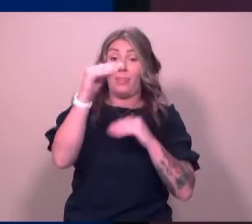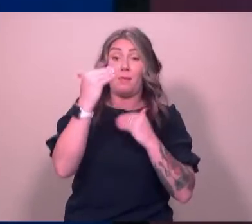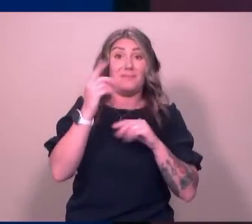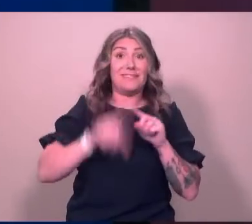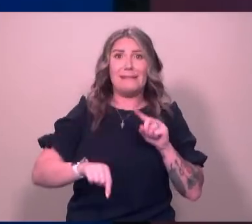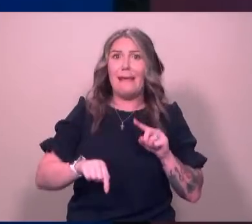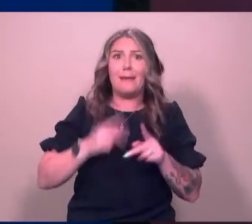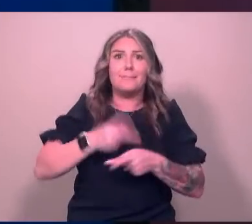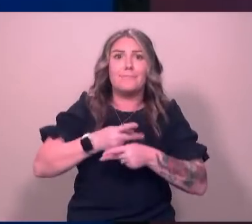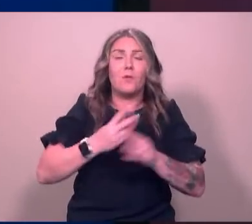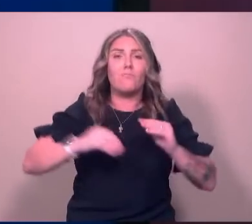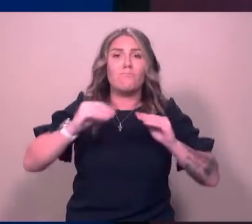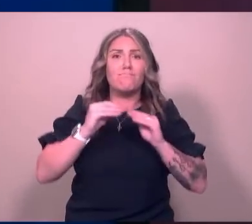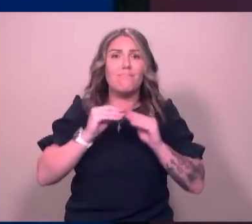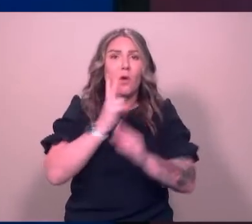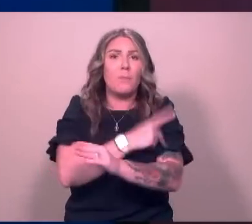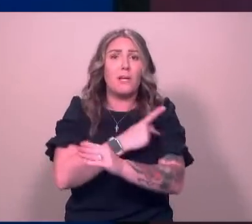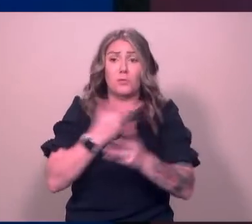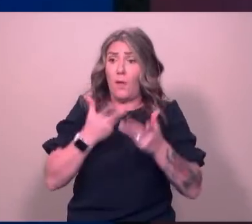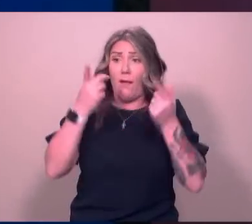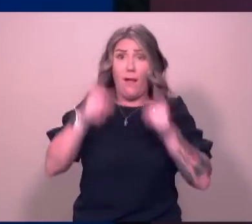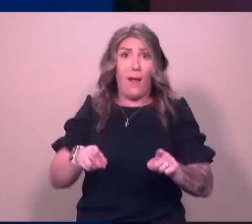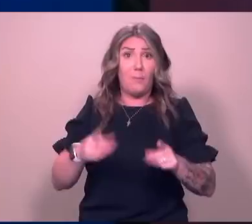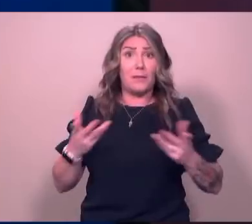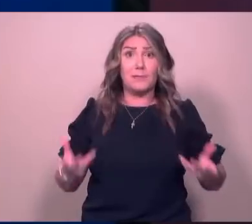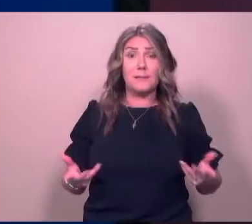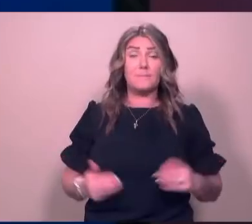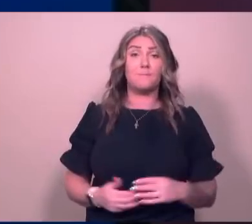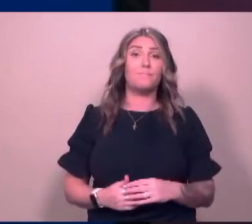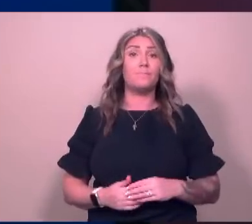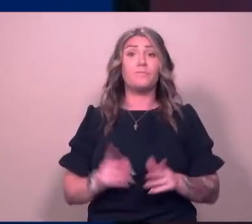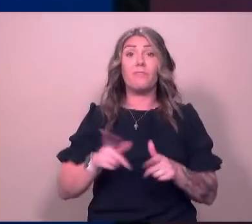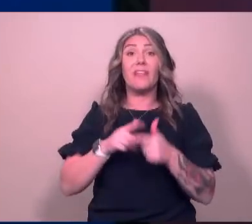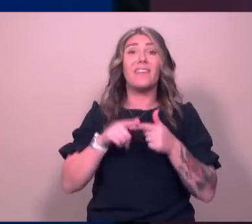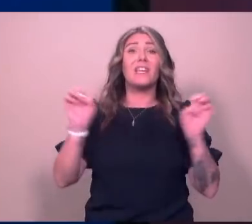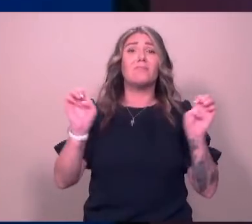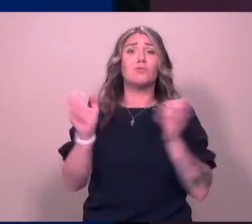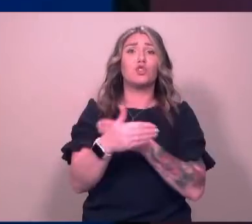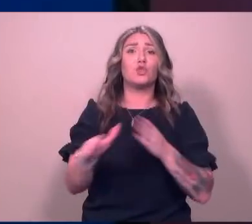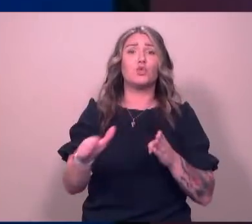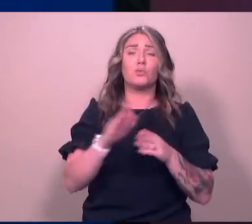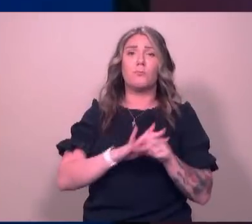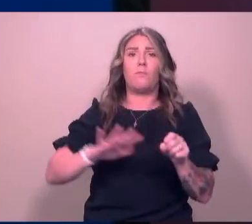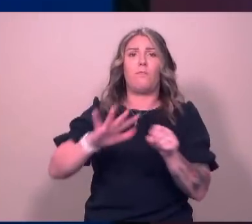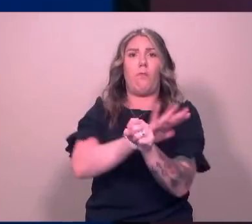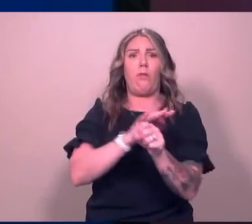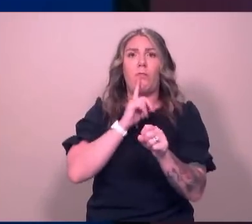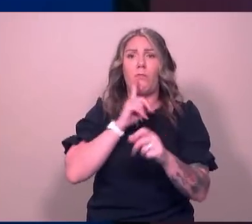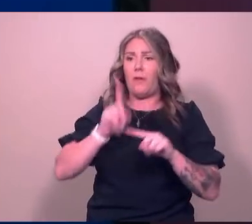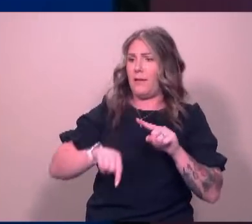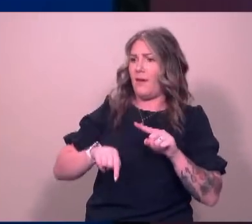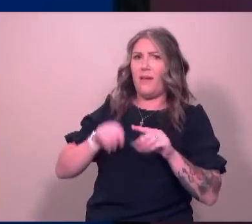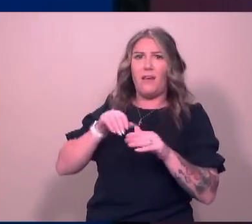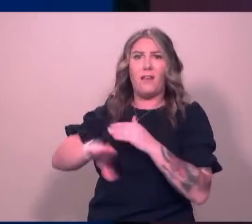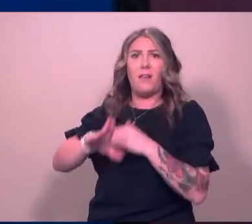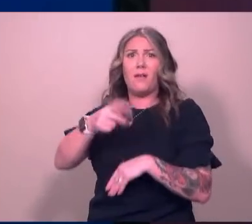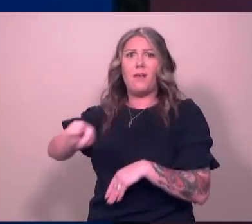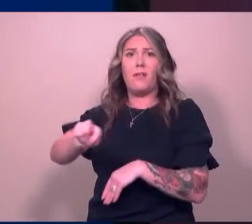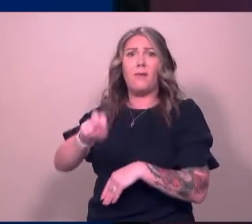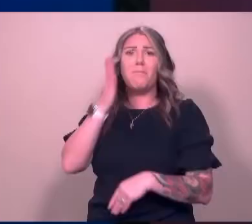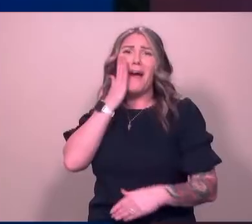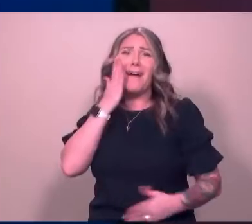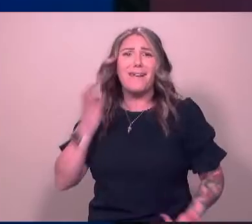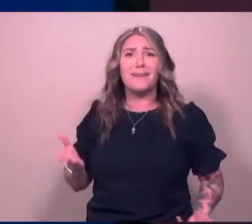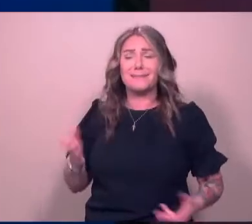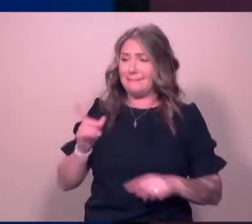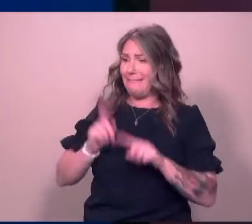more patients. And so what happens then? What happens then is our emergency rooms get clogged up and we can't get people into beds. We can't get people into beds.